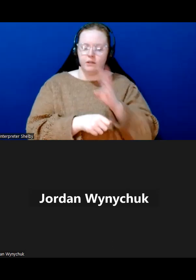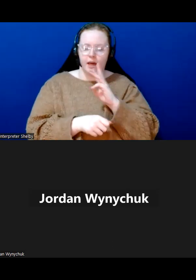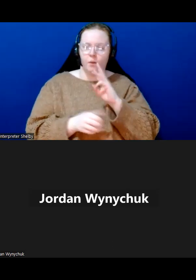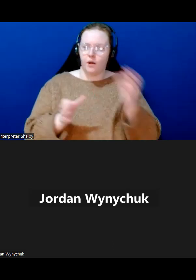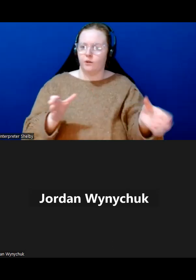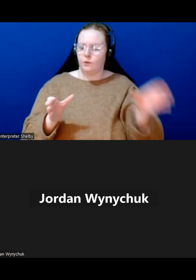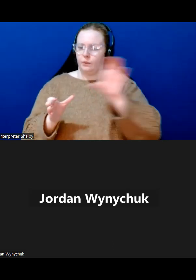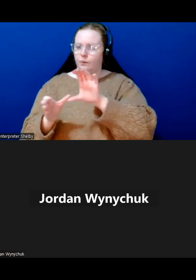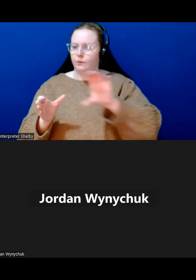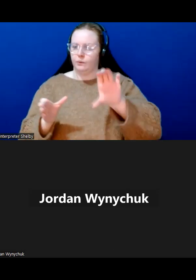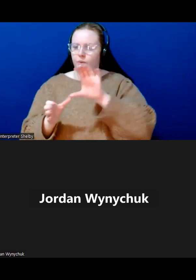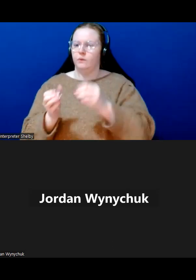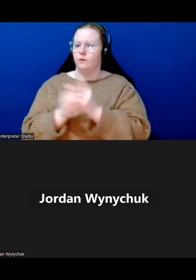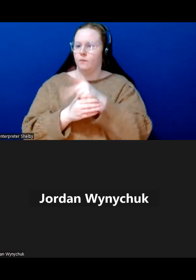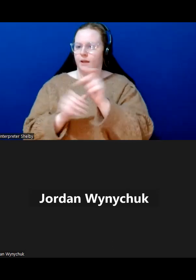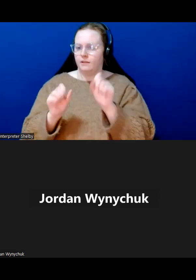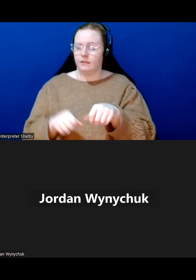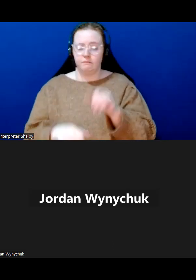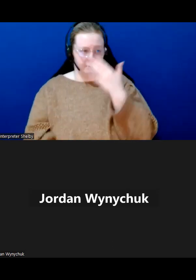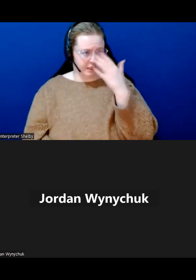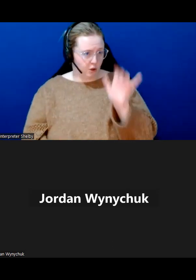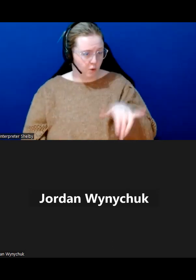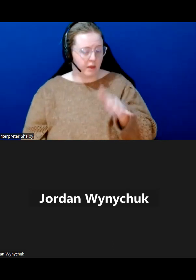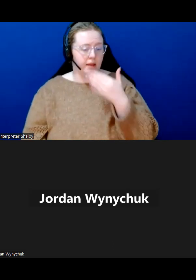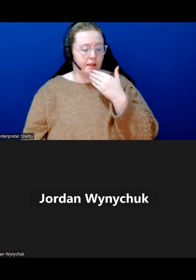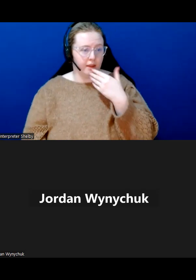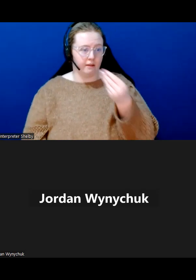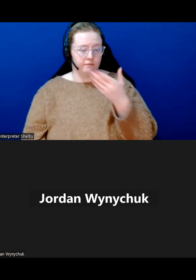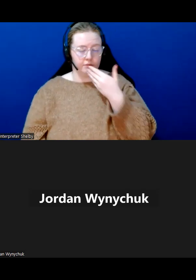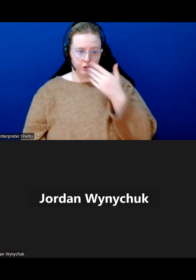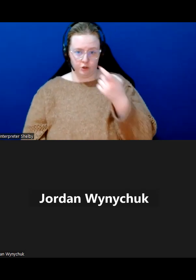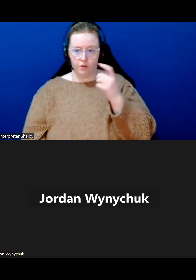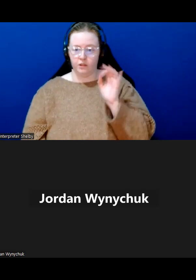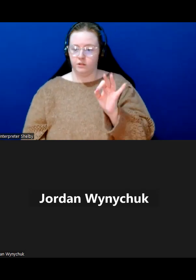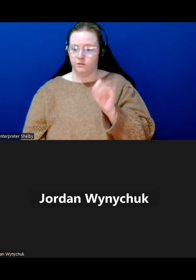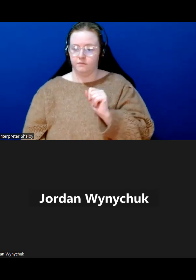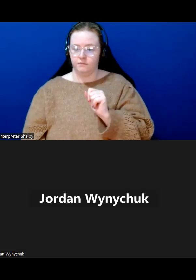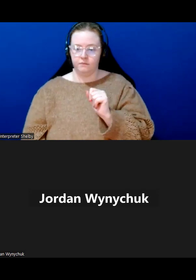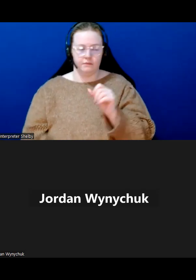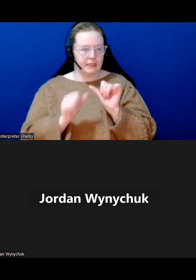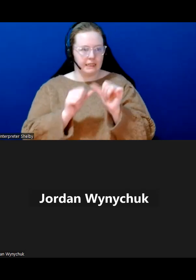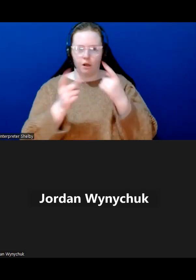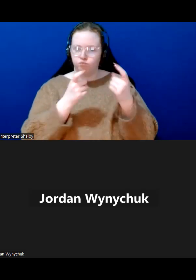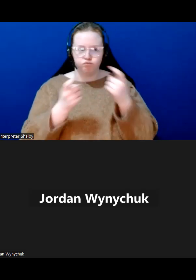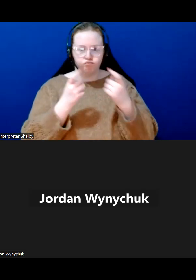Okay. Did not know that. Thank you so much. Great questions. I have to say, keep the questions